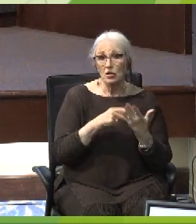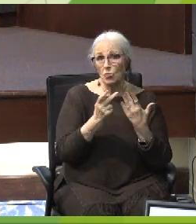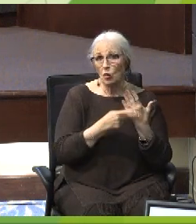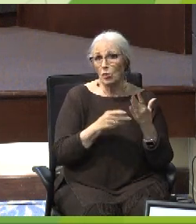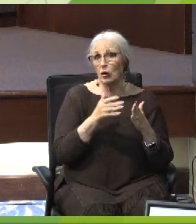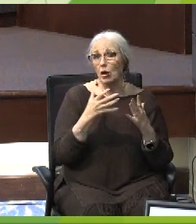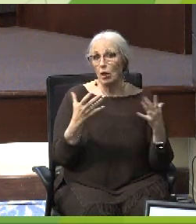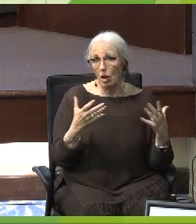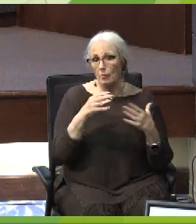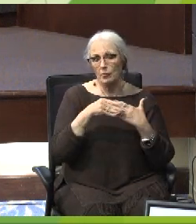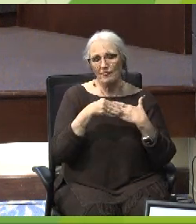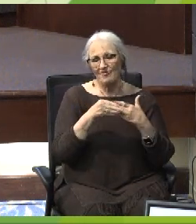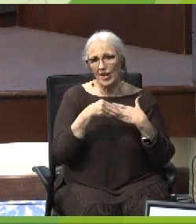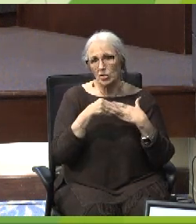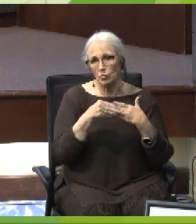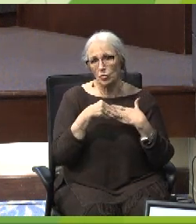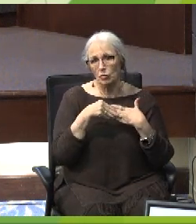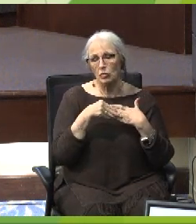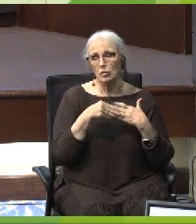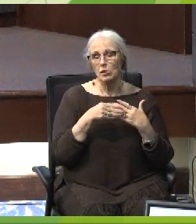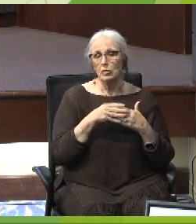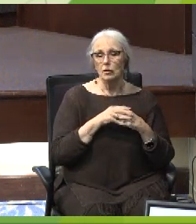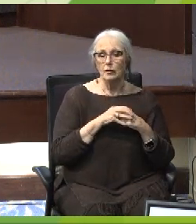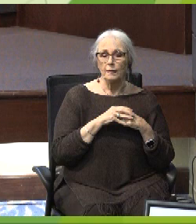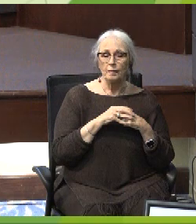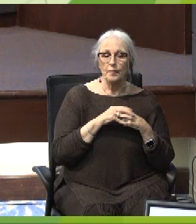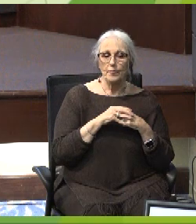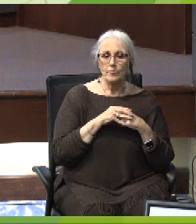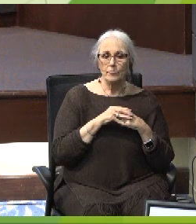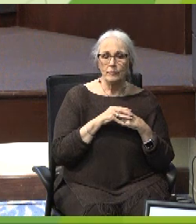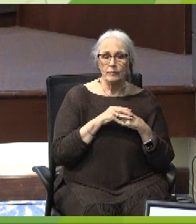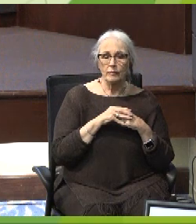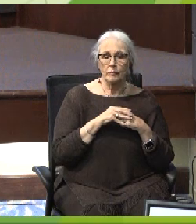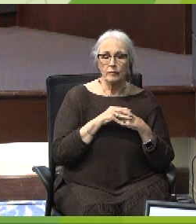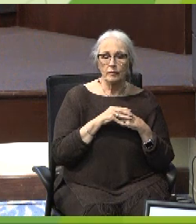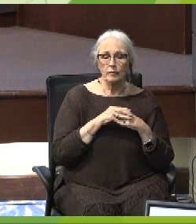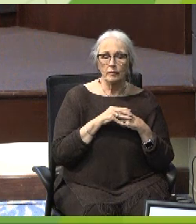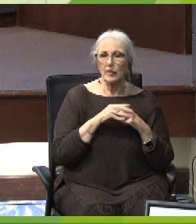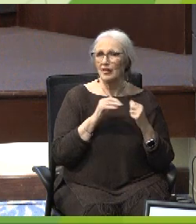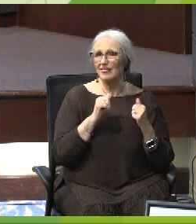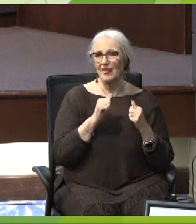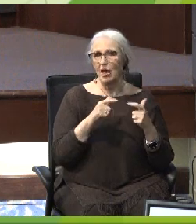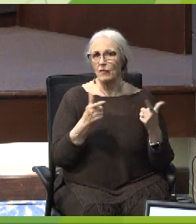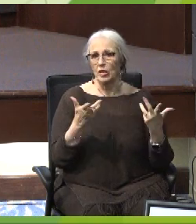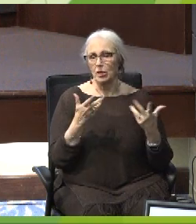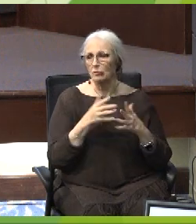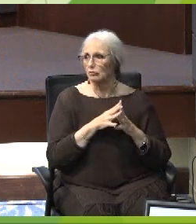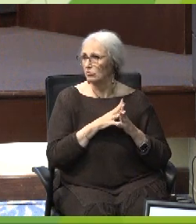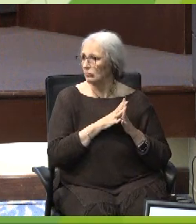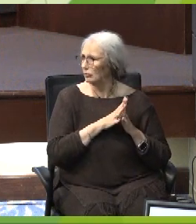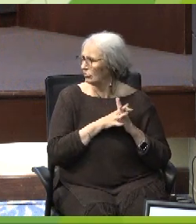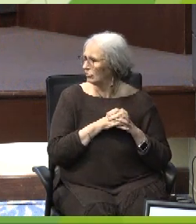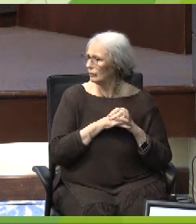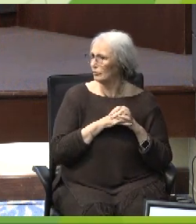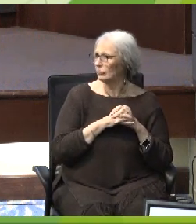of its flexibility and all the things that we can do with it.